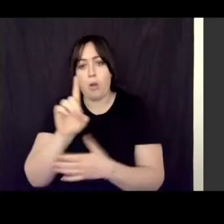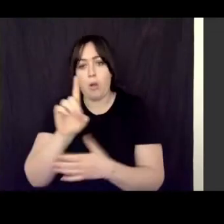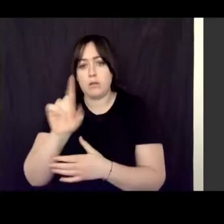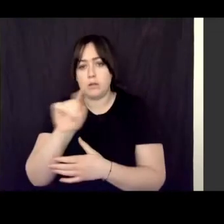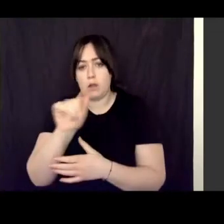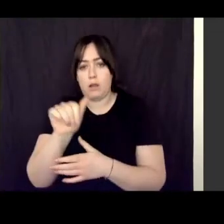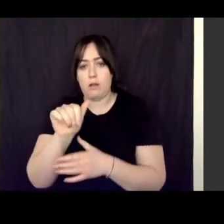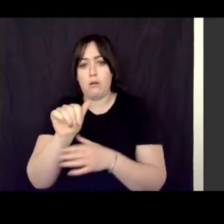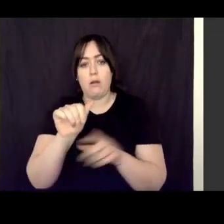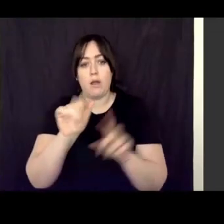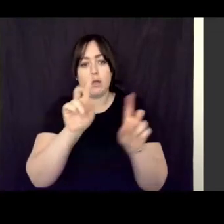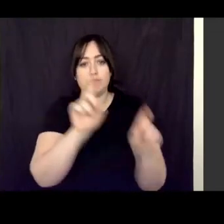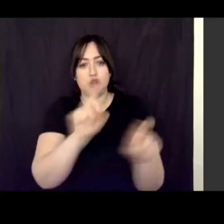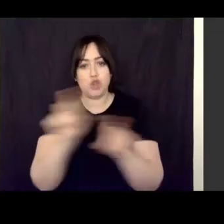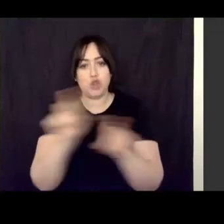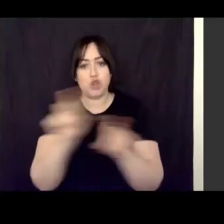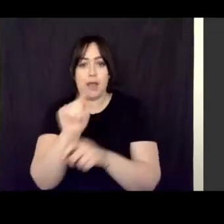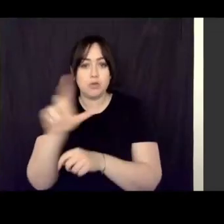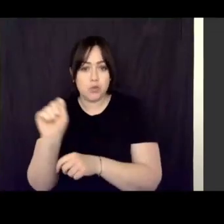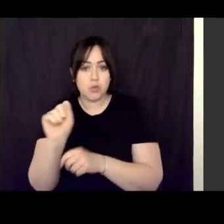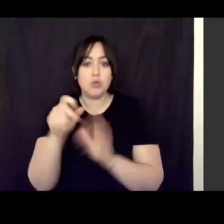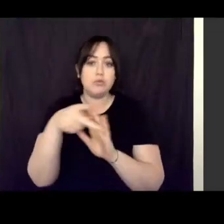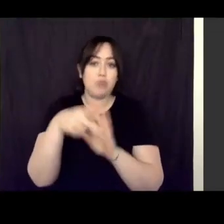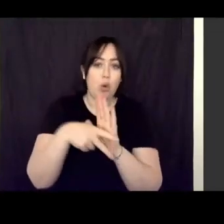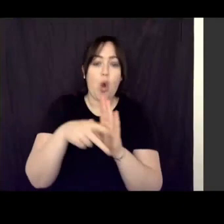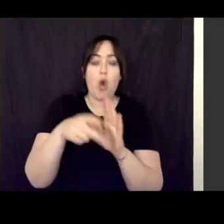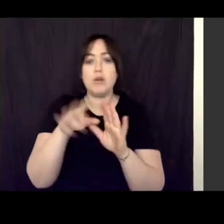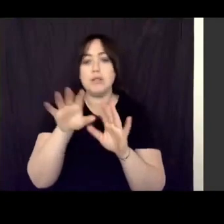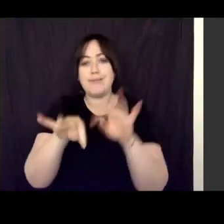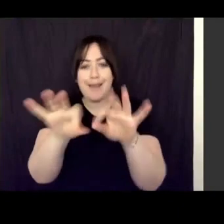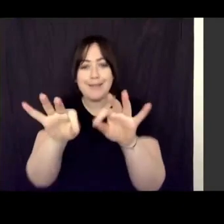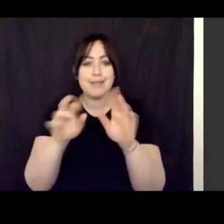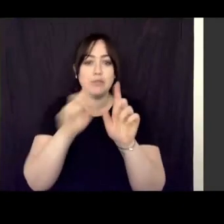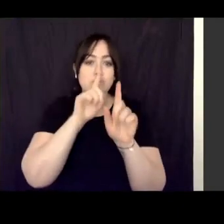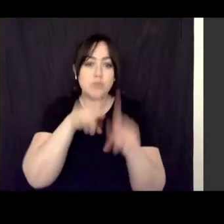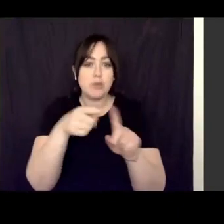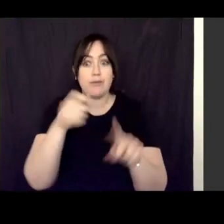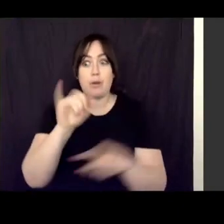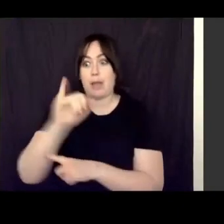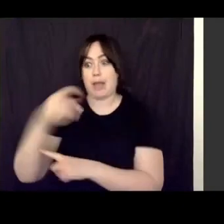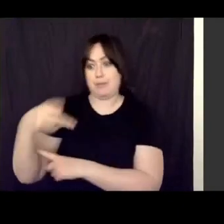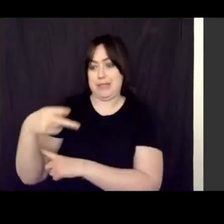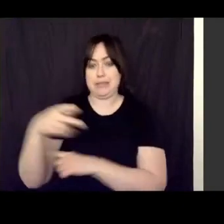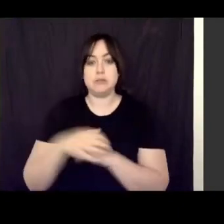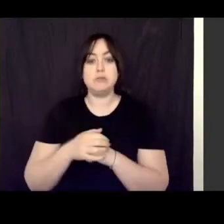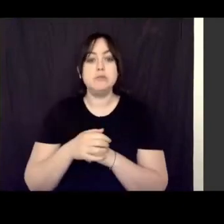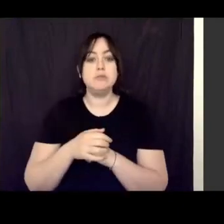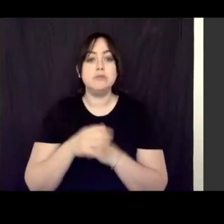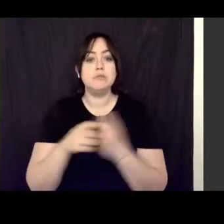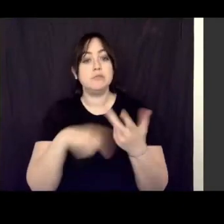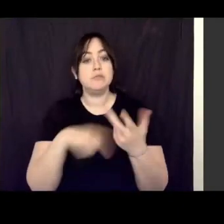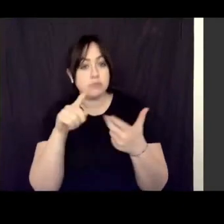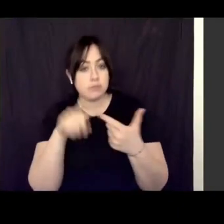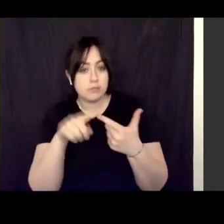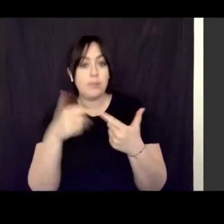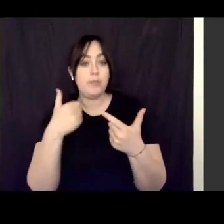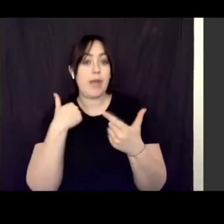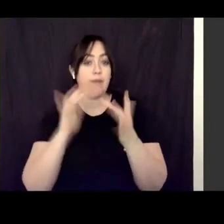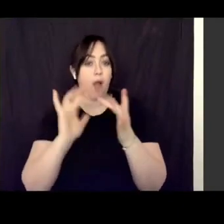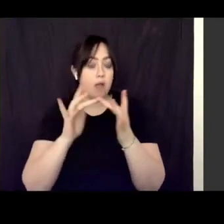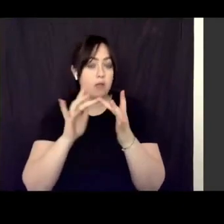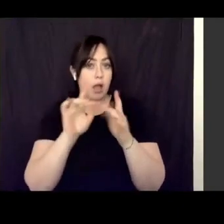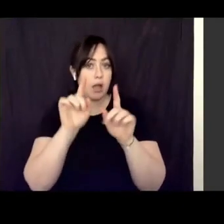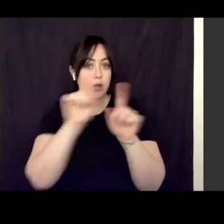reports from the IP. And then we had an online questionnaire that some of you who are listening to me right